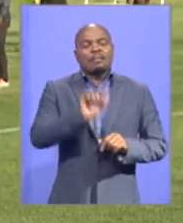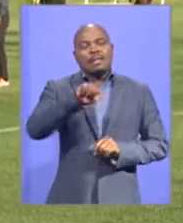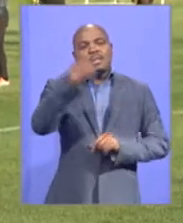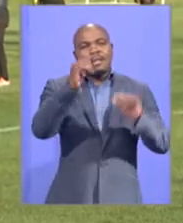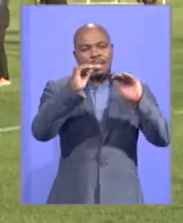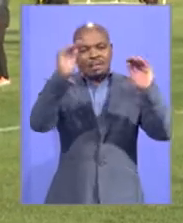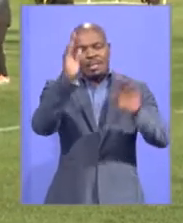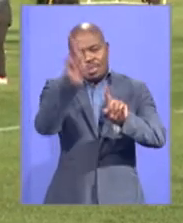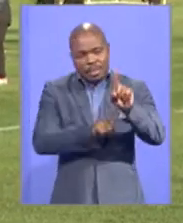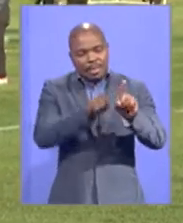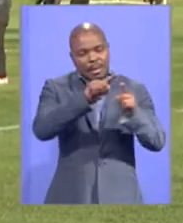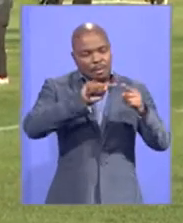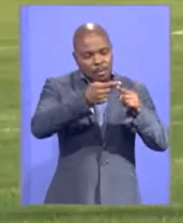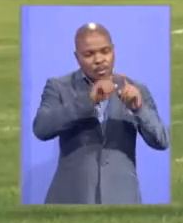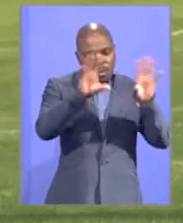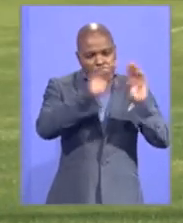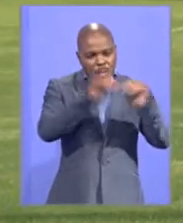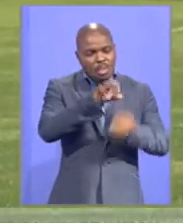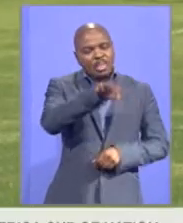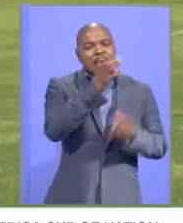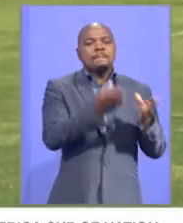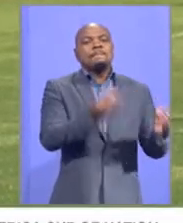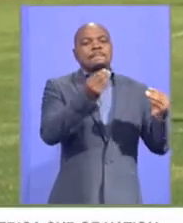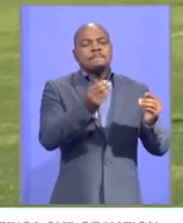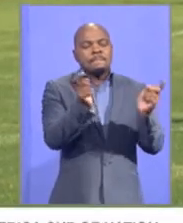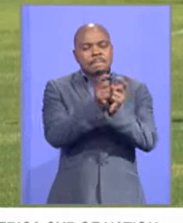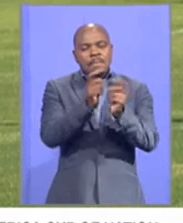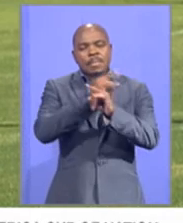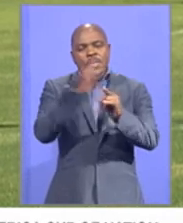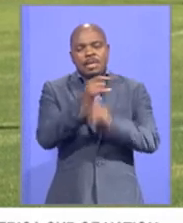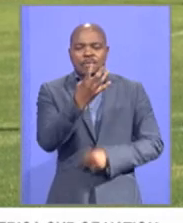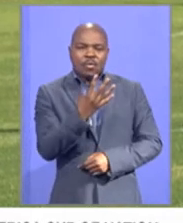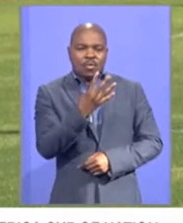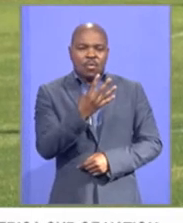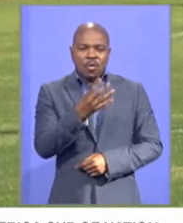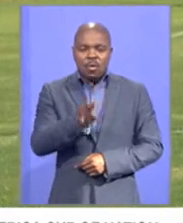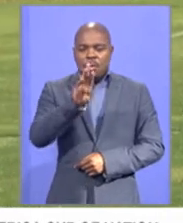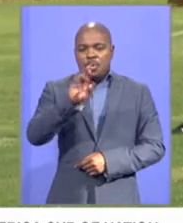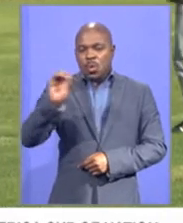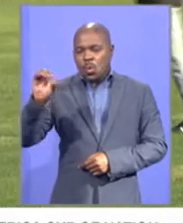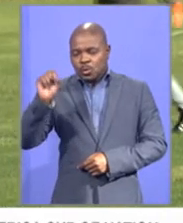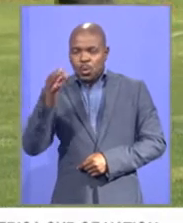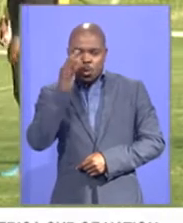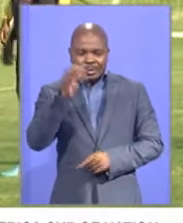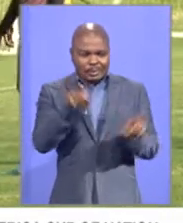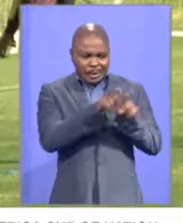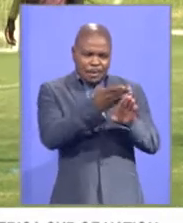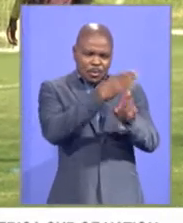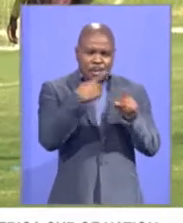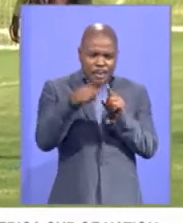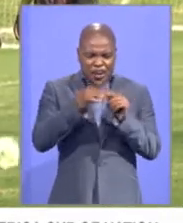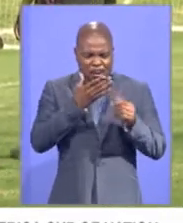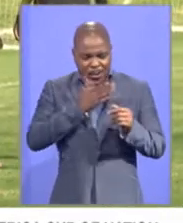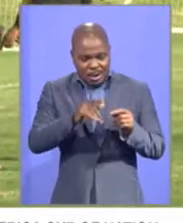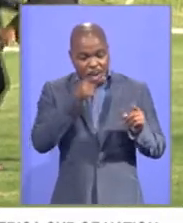latelang ba kgonne ho bokella dintlha tse 13 ka mora ditlholo tse 4. Bruce o re o batla ho tswela pele ka tshebetso eo mme o tshepa